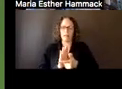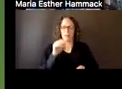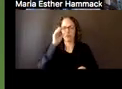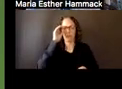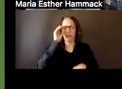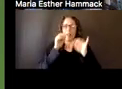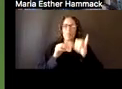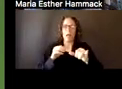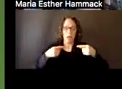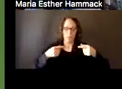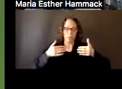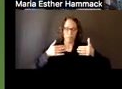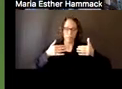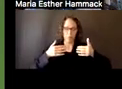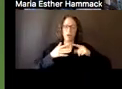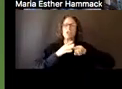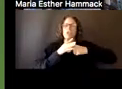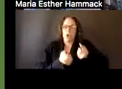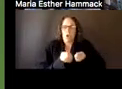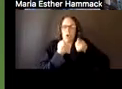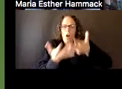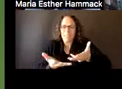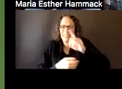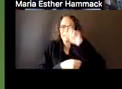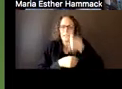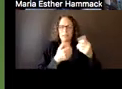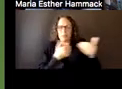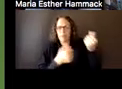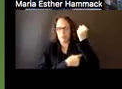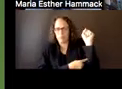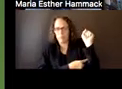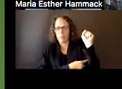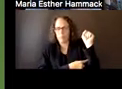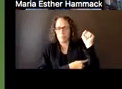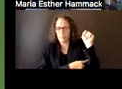often historically erased is the centrality of slavery